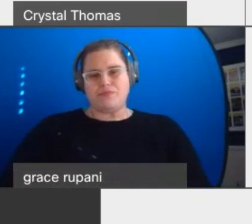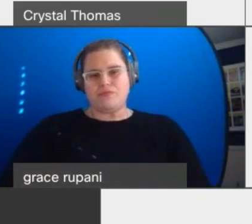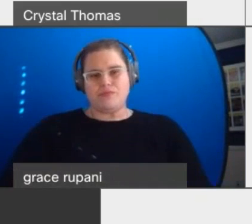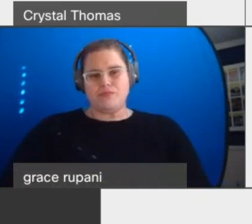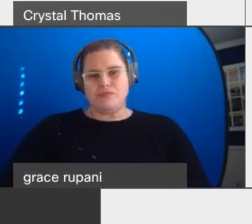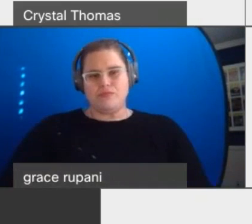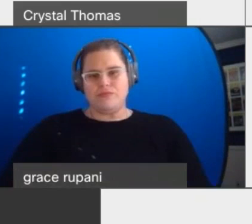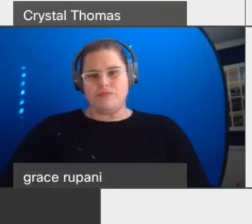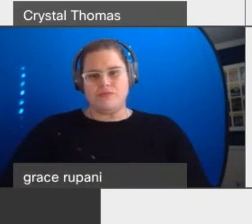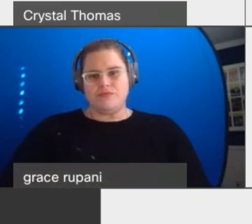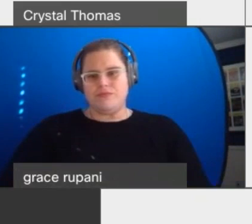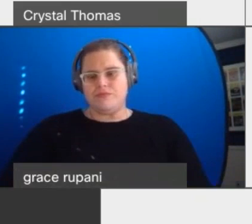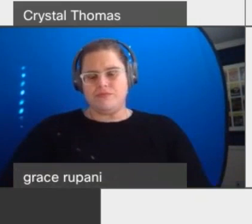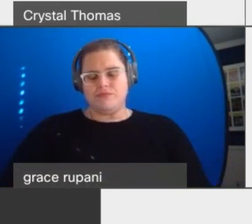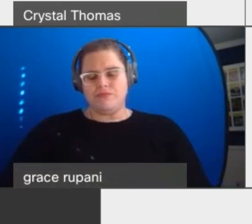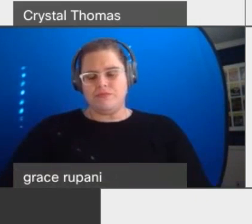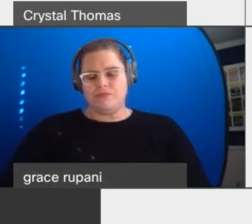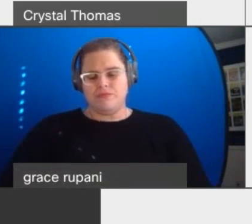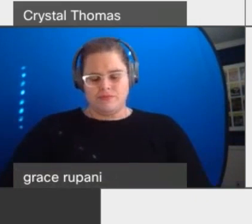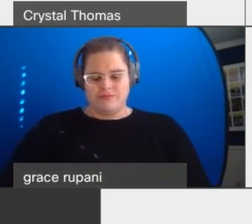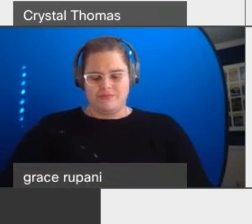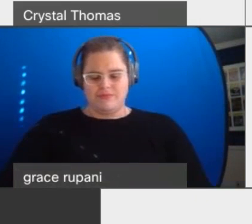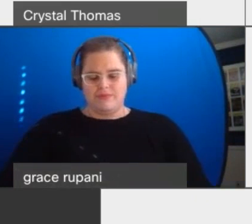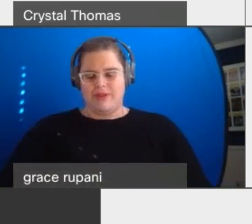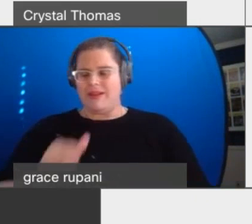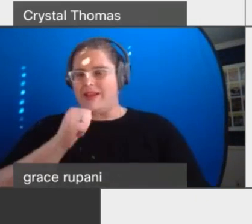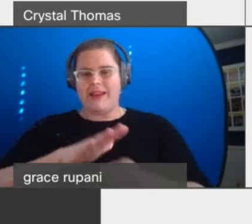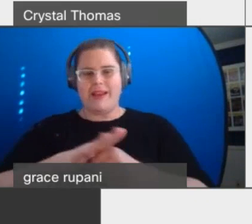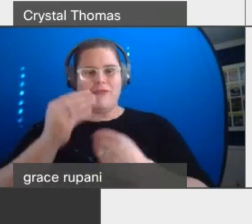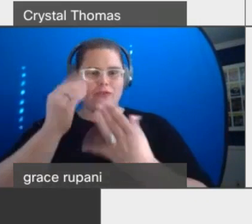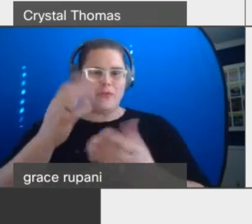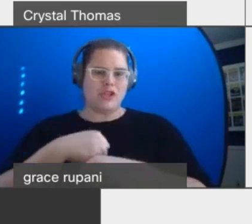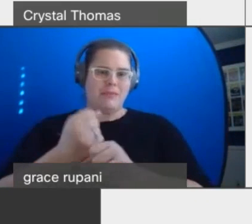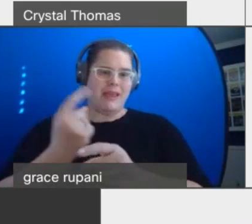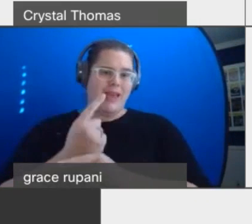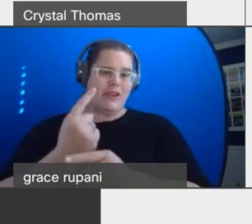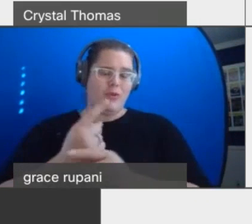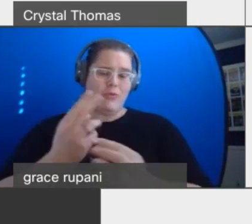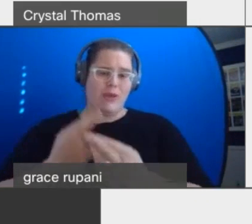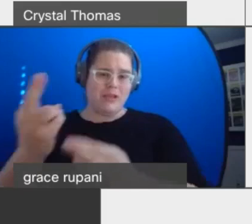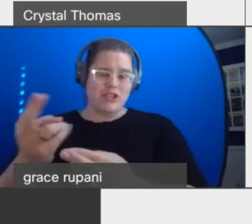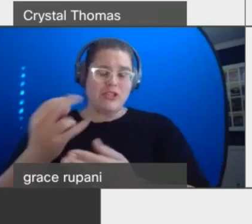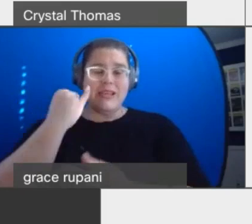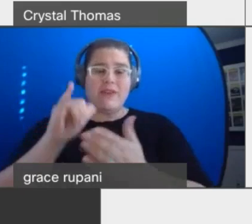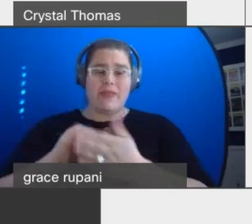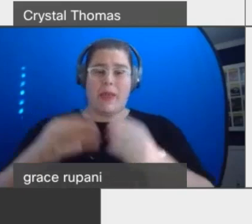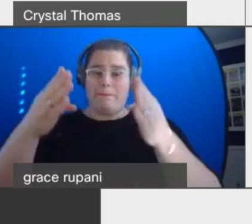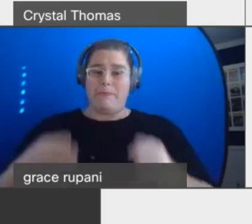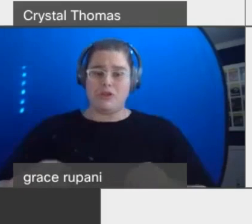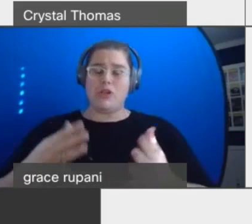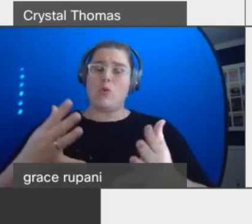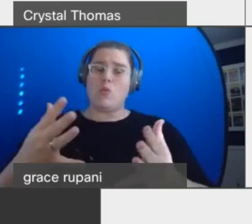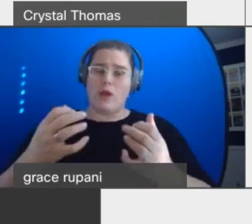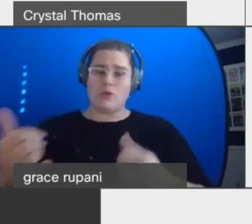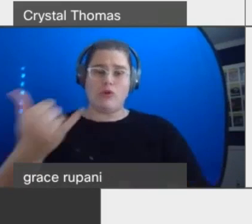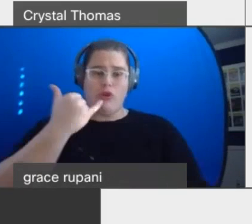make an accurate recommendation on that. If that person, whoever asked that question, wants to connect with us offline, we